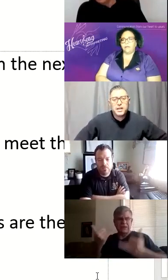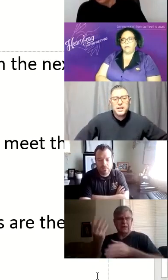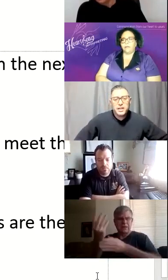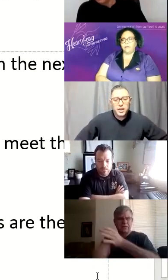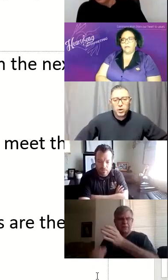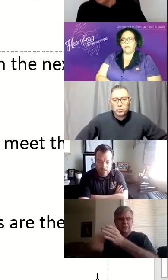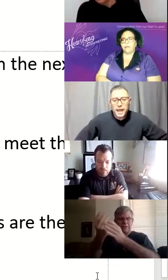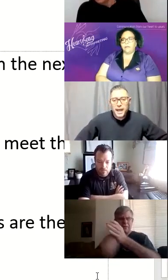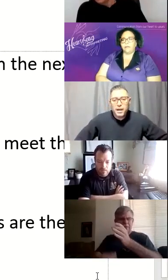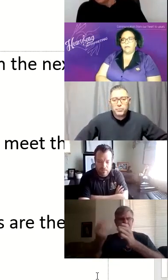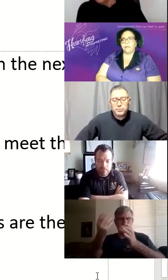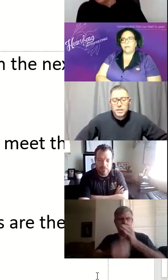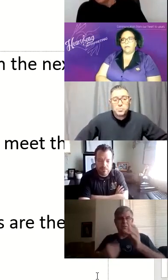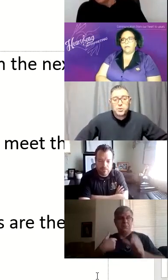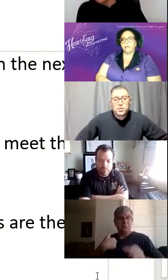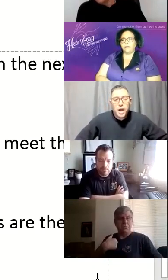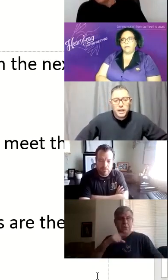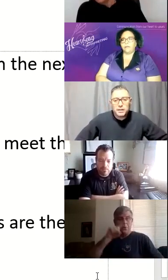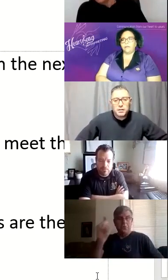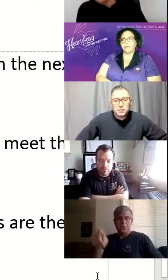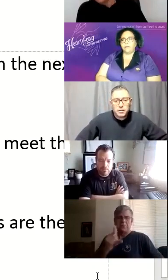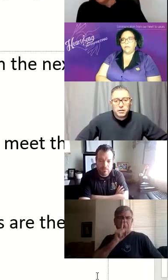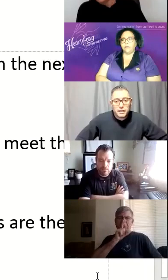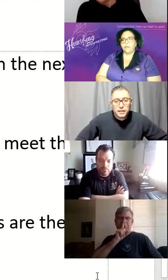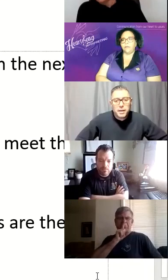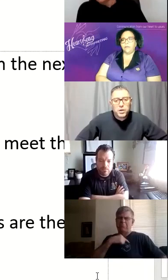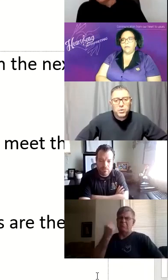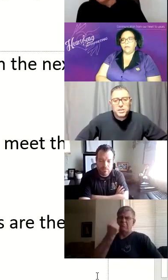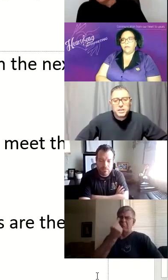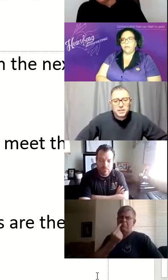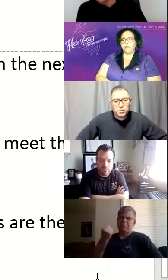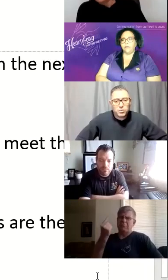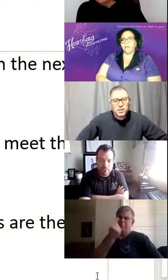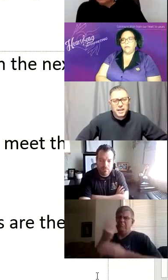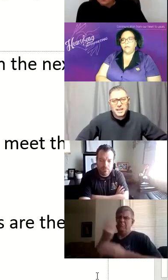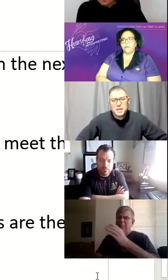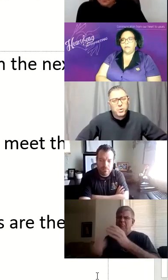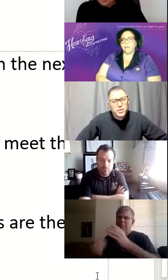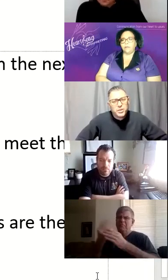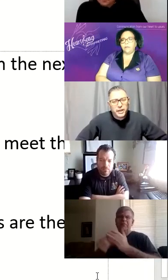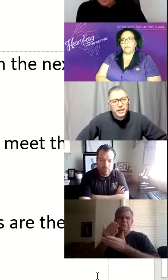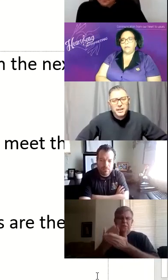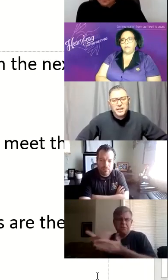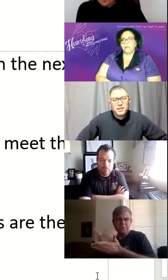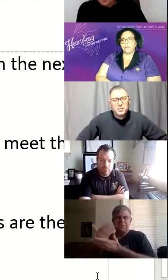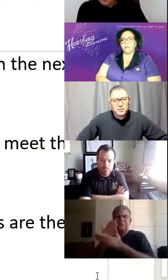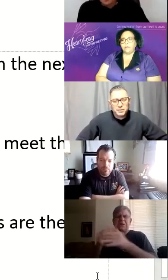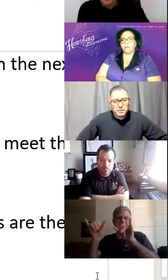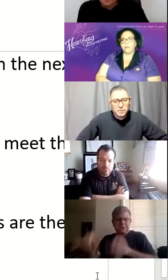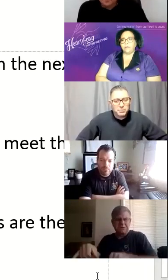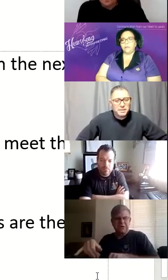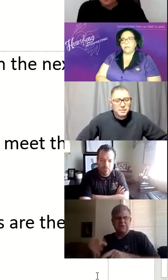were, now interpreters are gone. They're not there. My question is, where are they? I keep